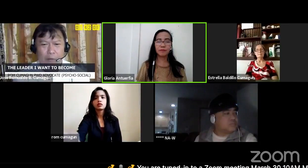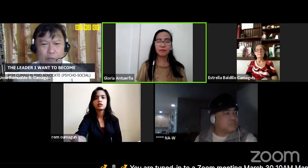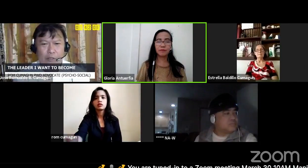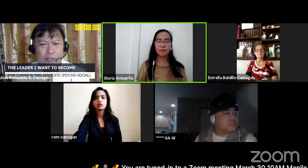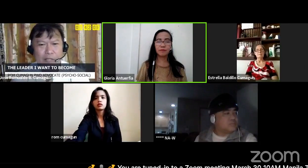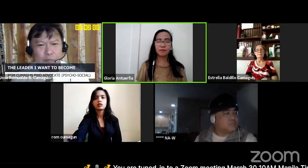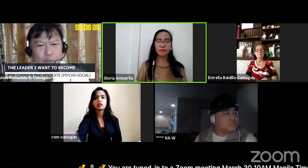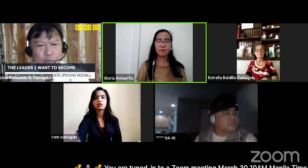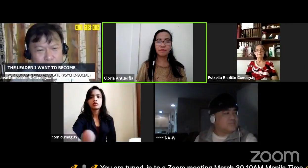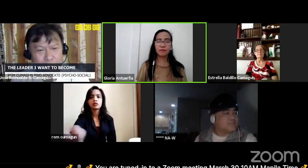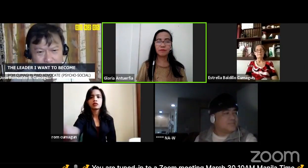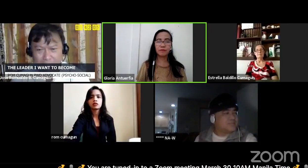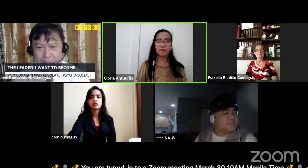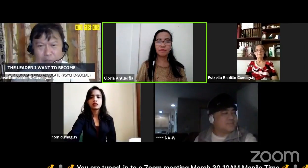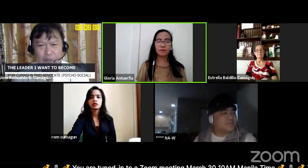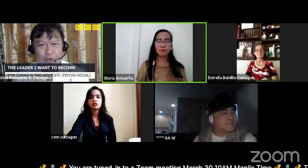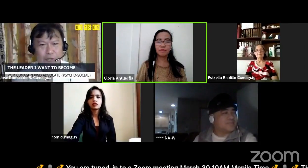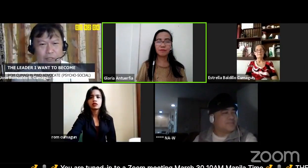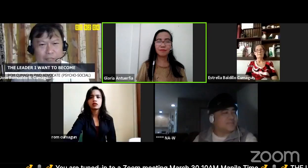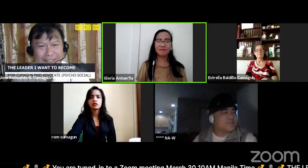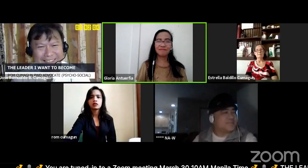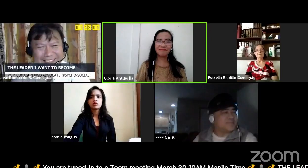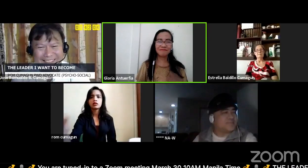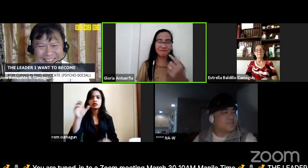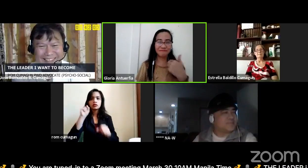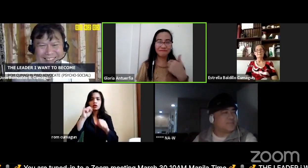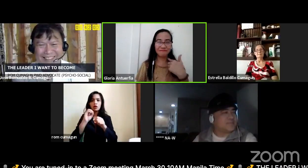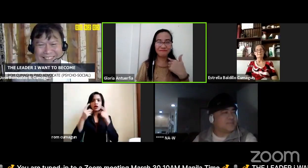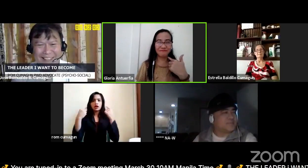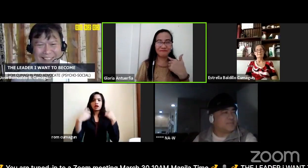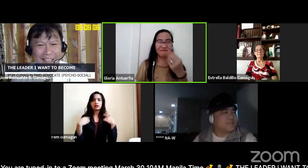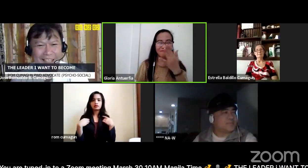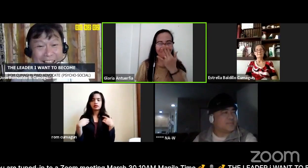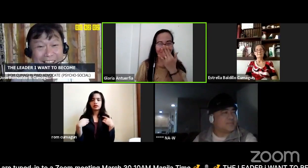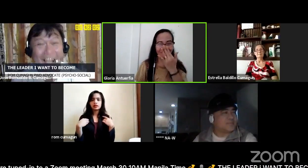so there are two dogs. Can the dog talk?